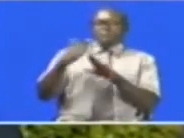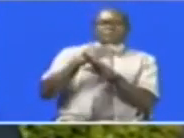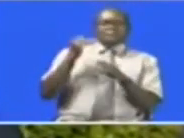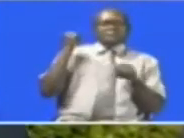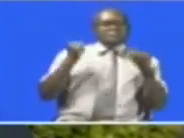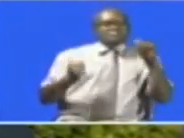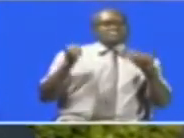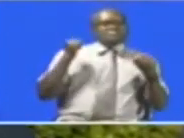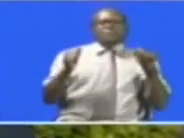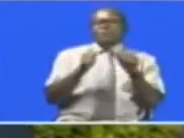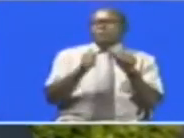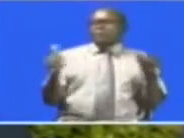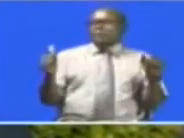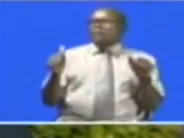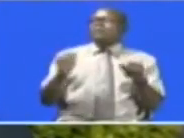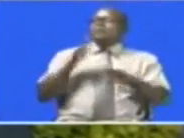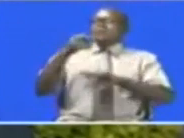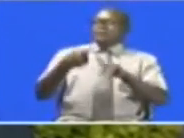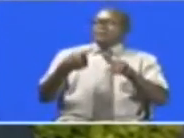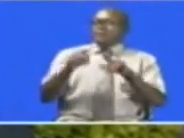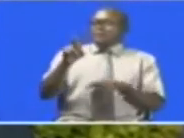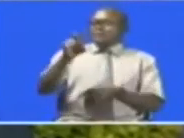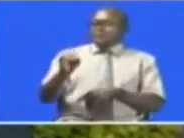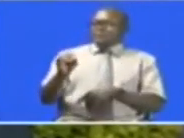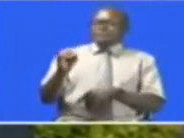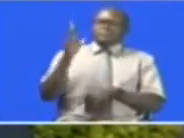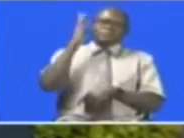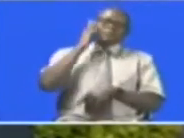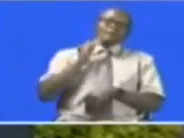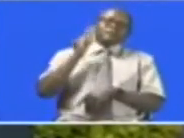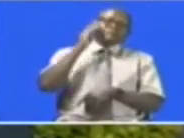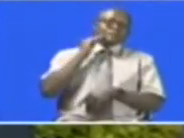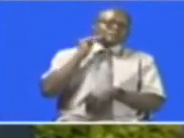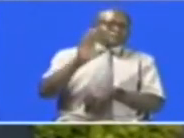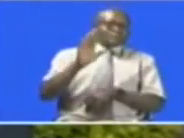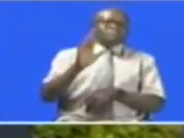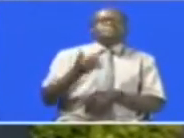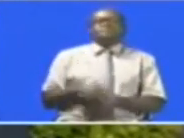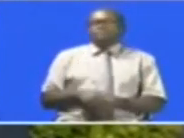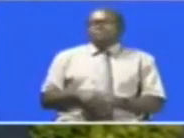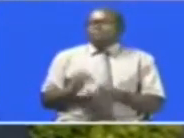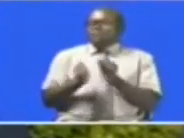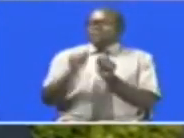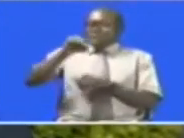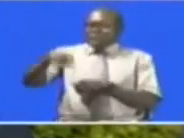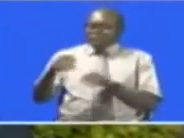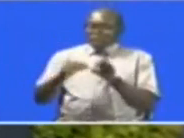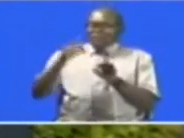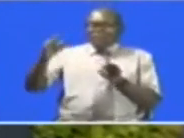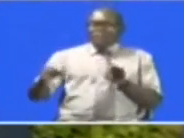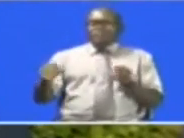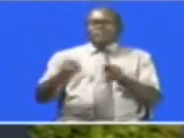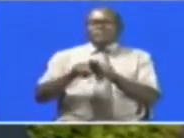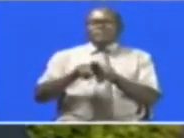track. His career spanned for roughly around 20 years, and he got to dominate the track, not just in the 10,000 meters as